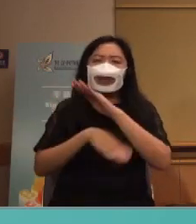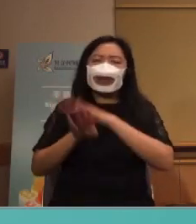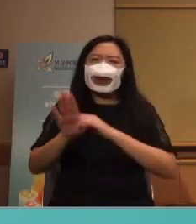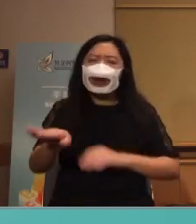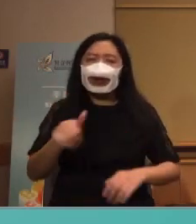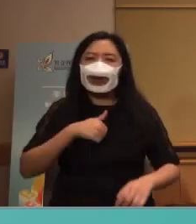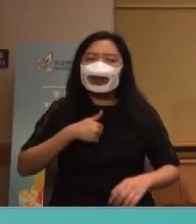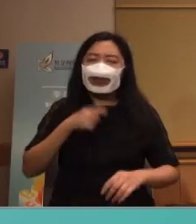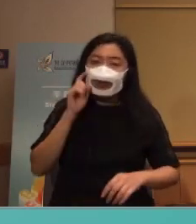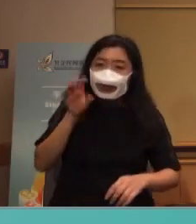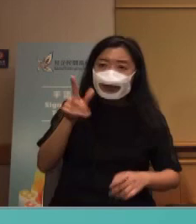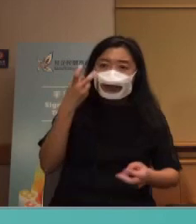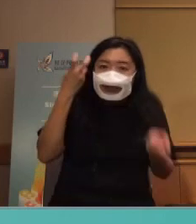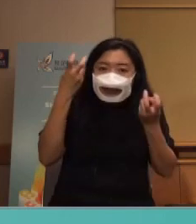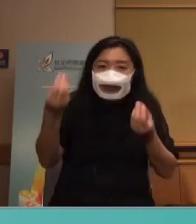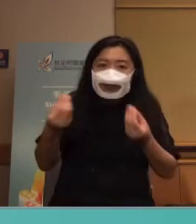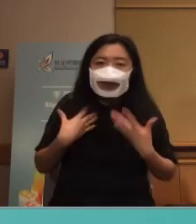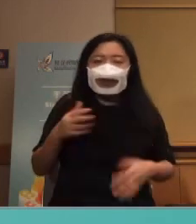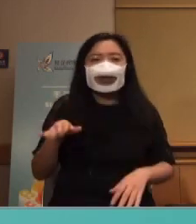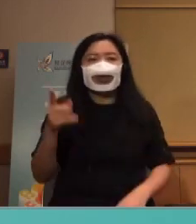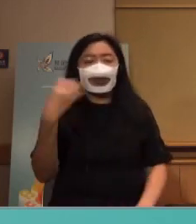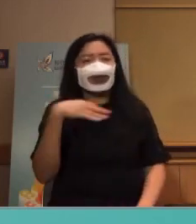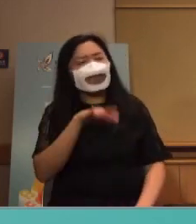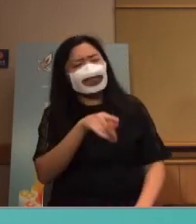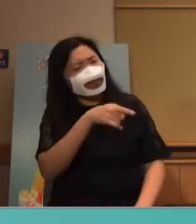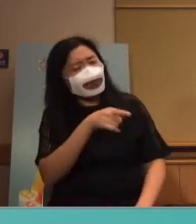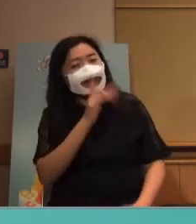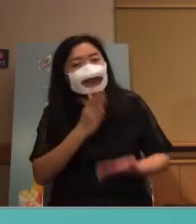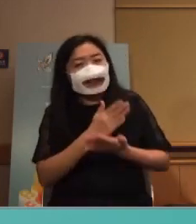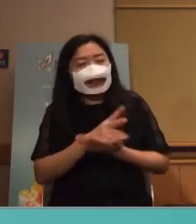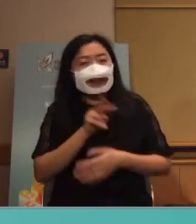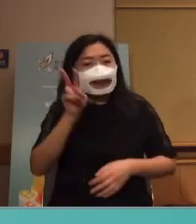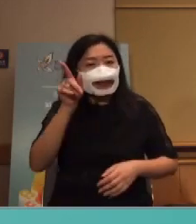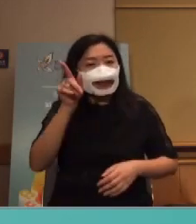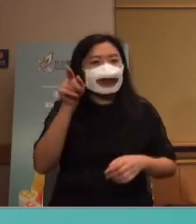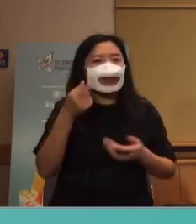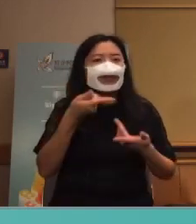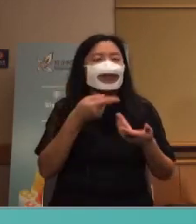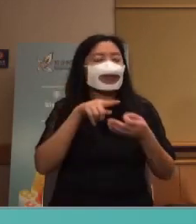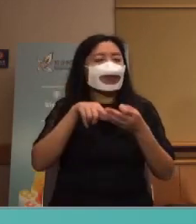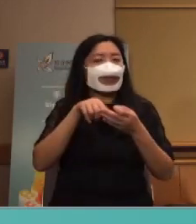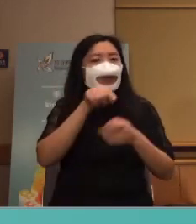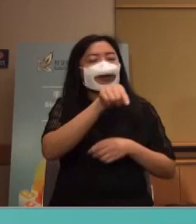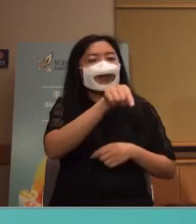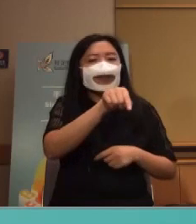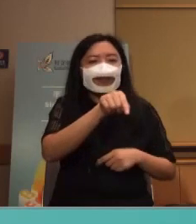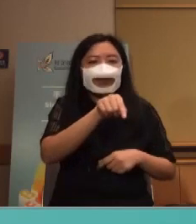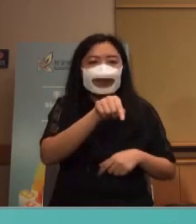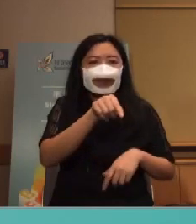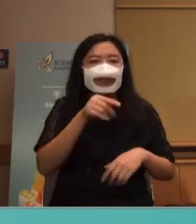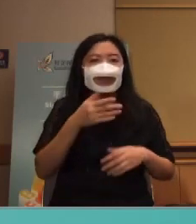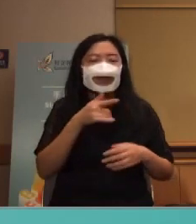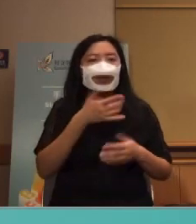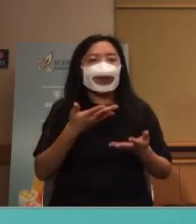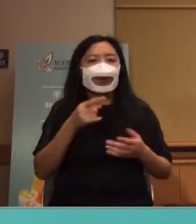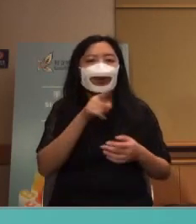Gal, why don't you check out something called Ethereum, right? Maybe you can be good at something called crypto, and you should do some reading about it. At